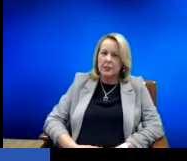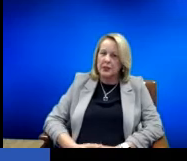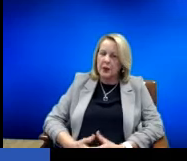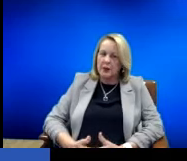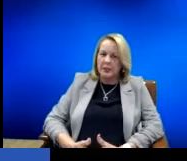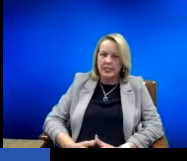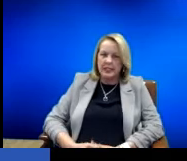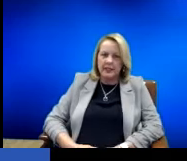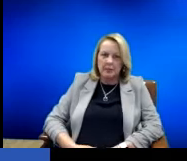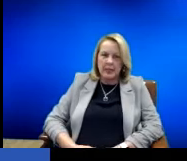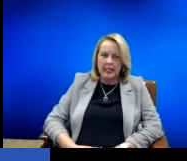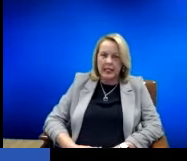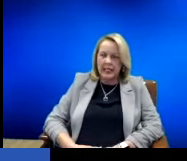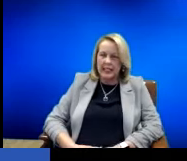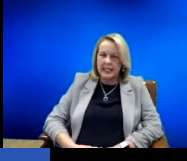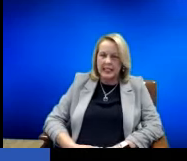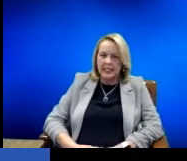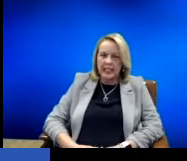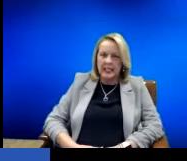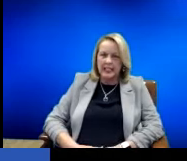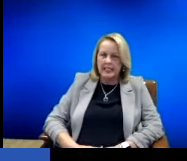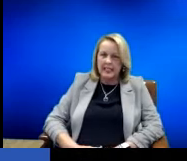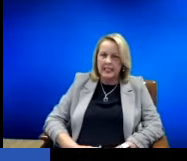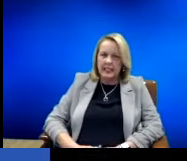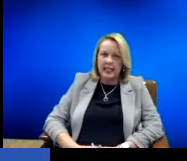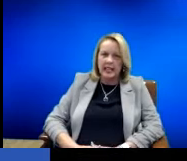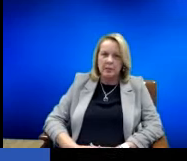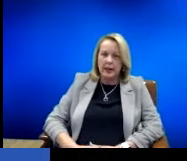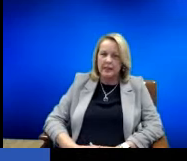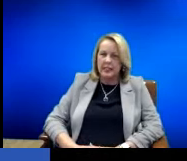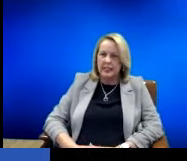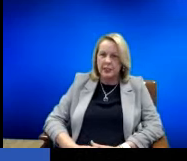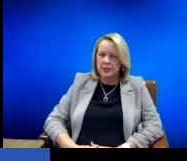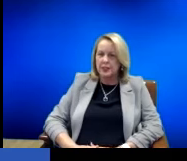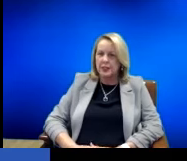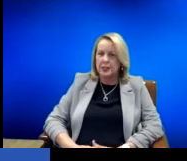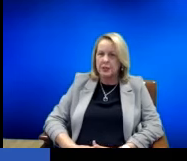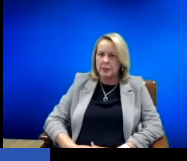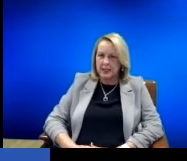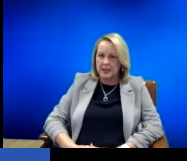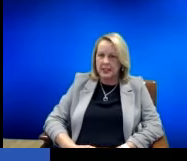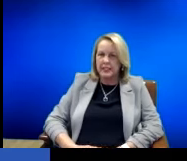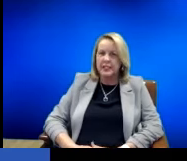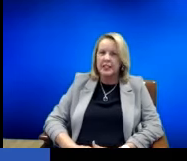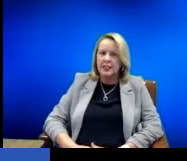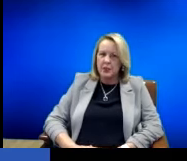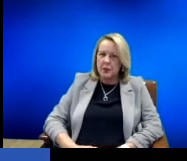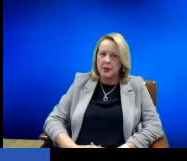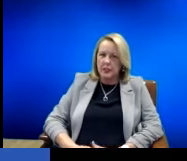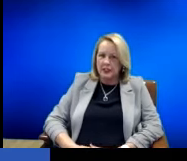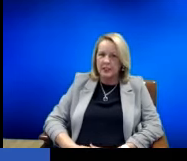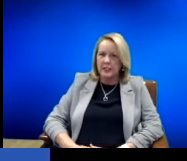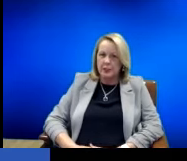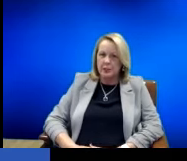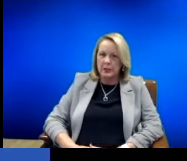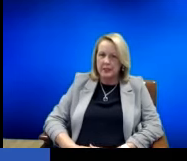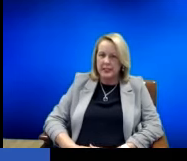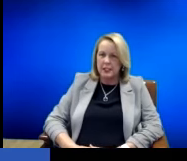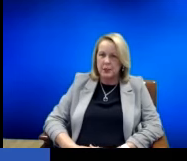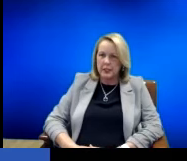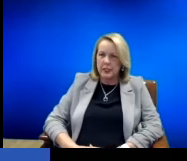if you are receiving Medicaid, SSI, SSDI, private insurance, or other benefits, you won't lose